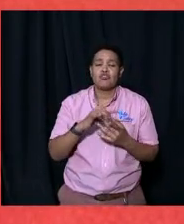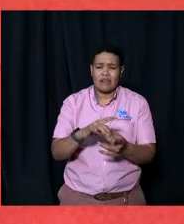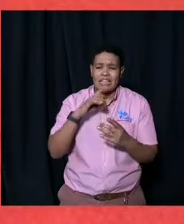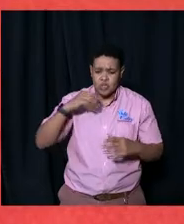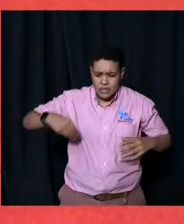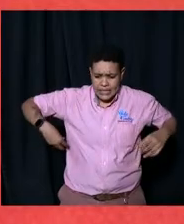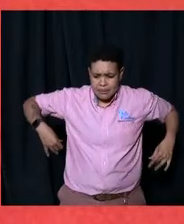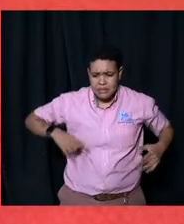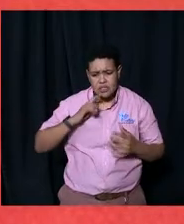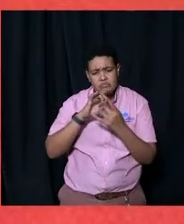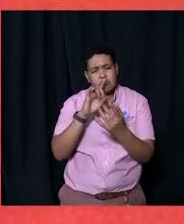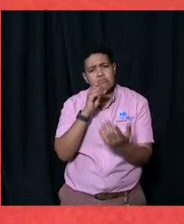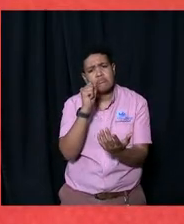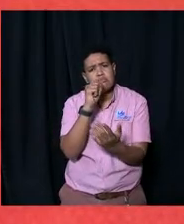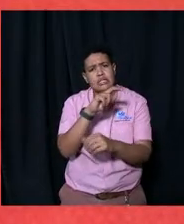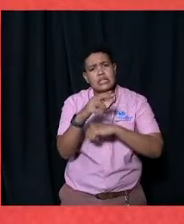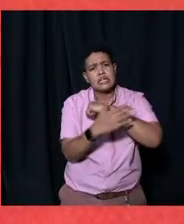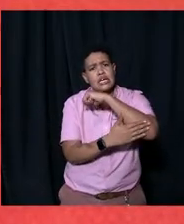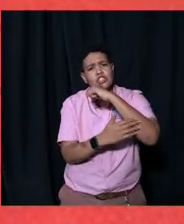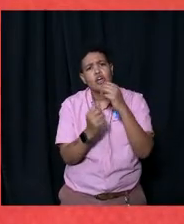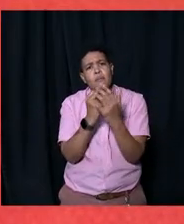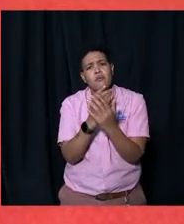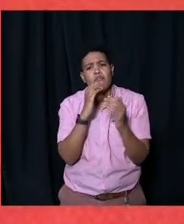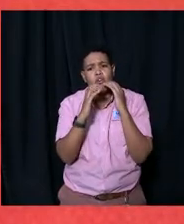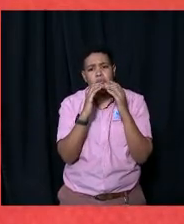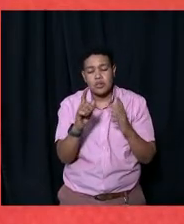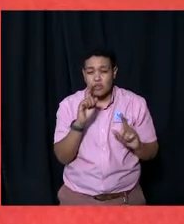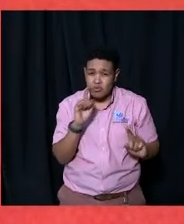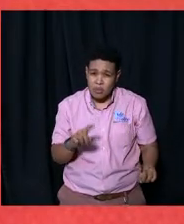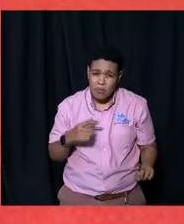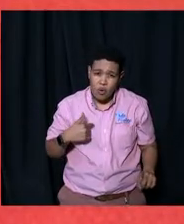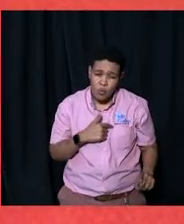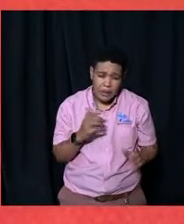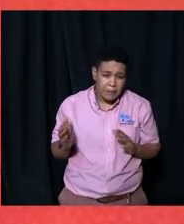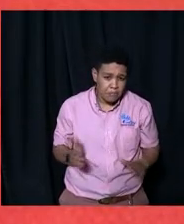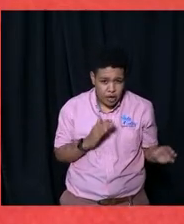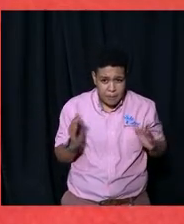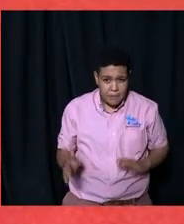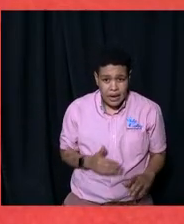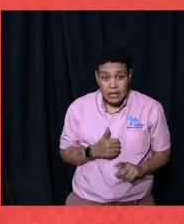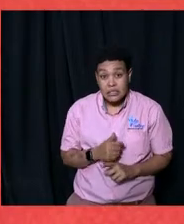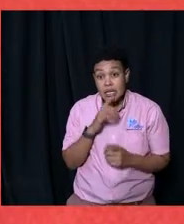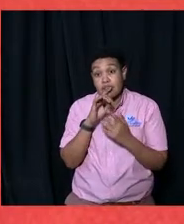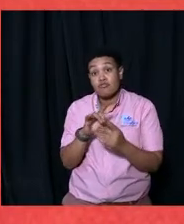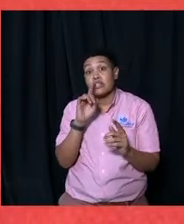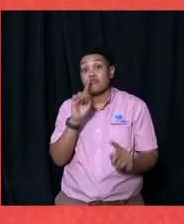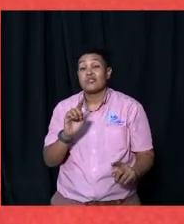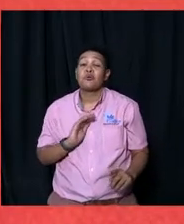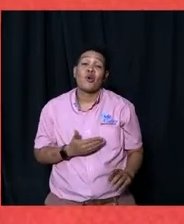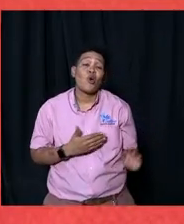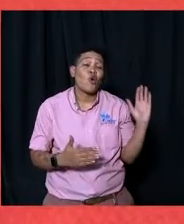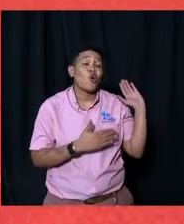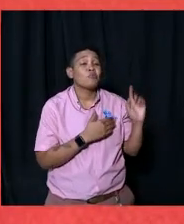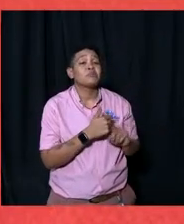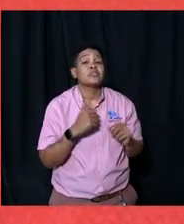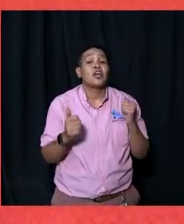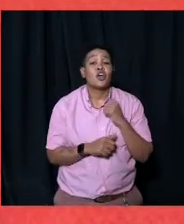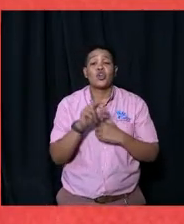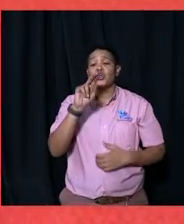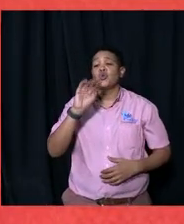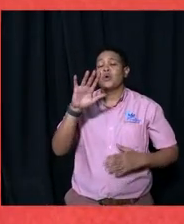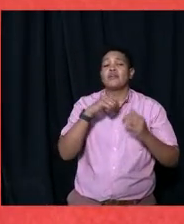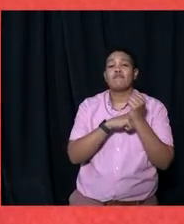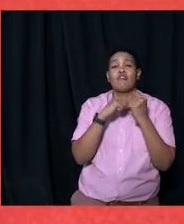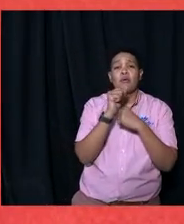approved national communications, and this is a report that we prepare in response to our commitments under the United Nations